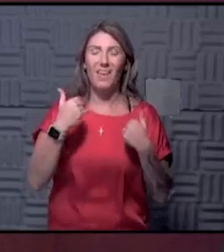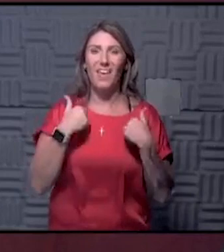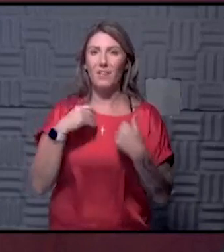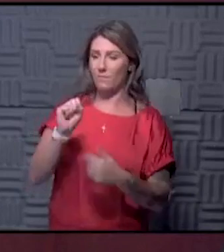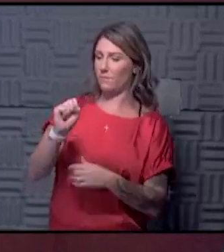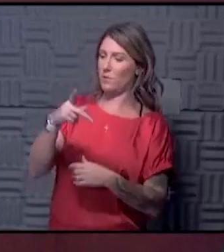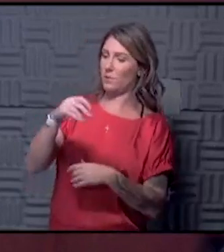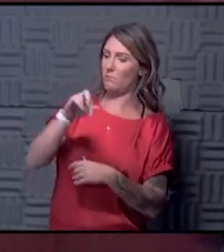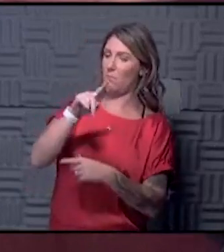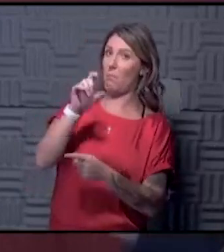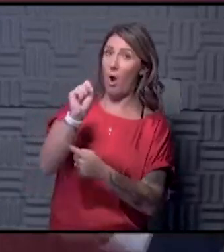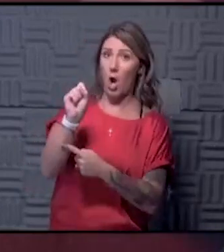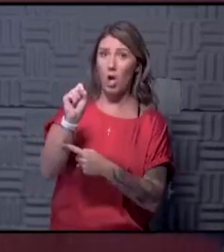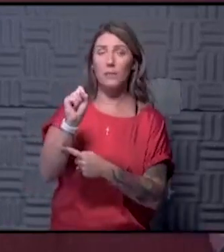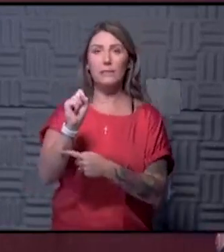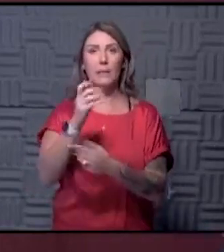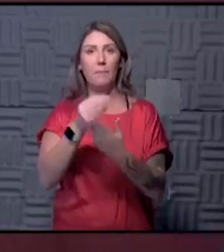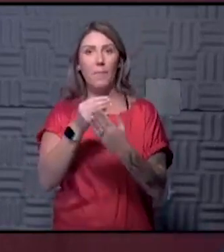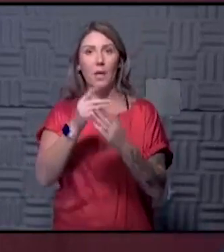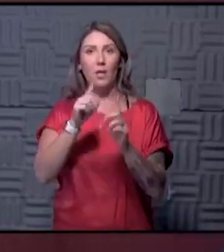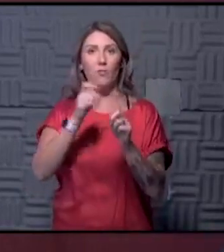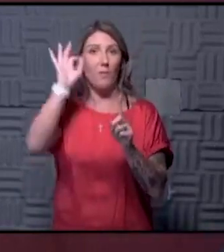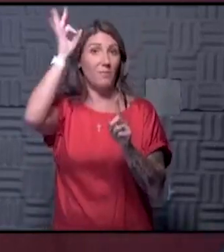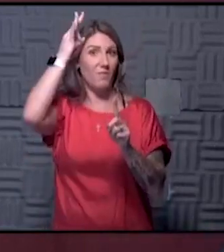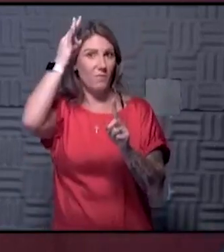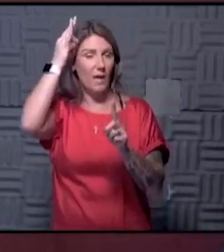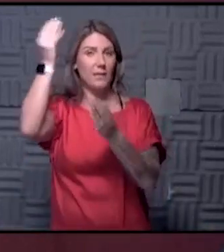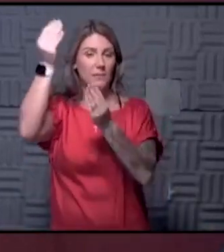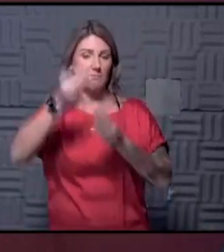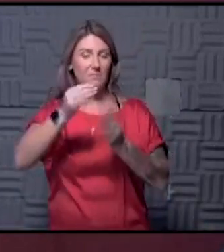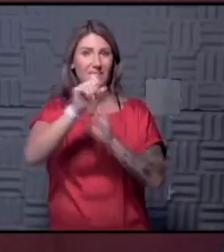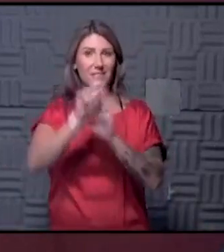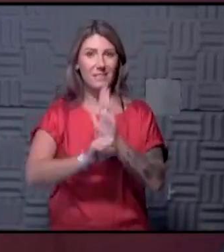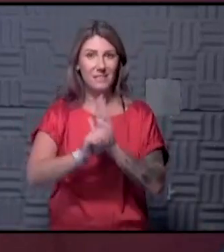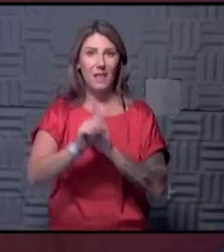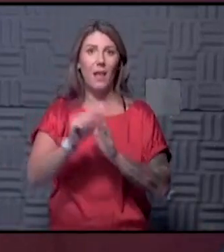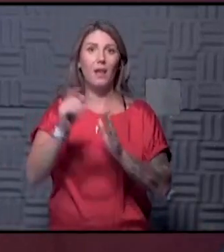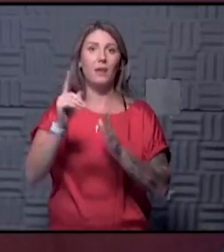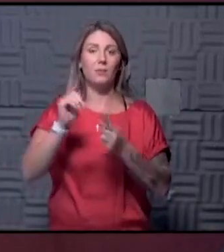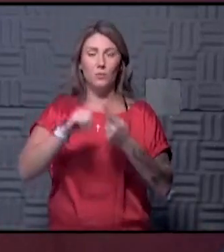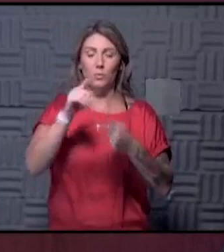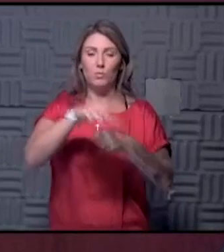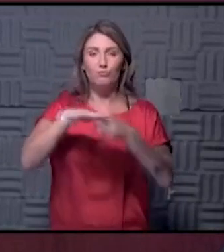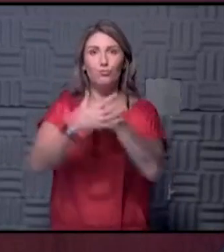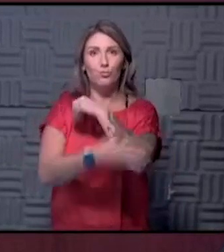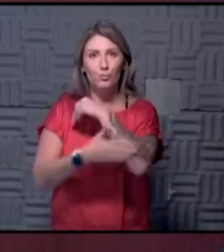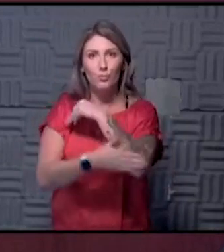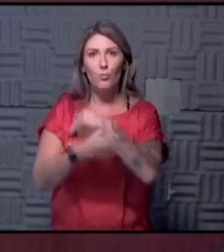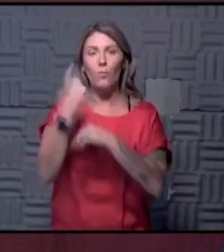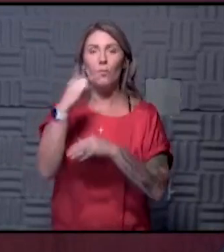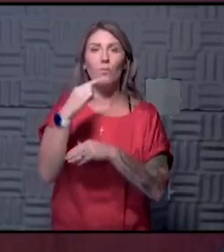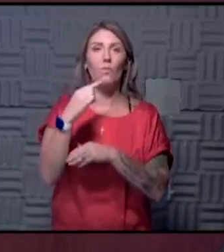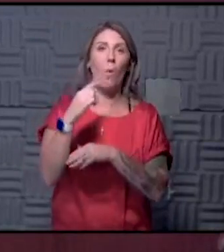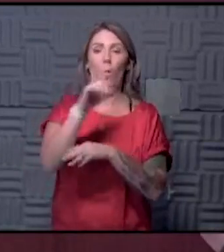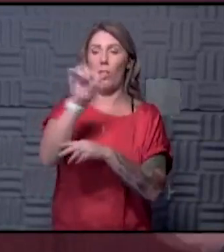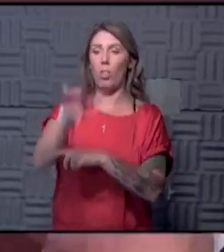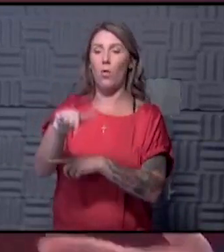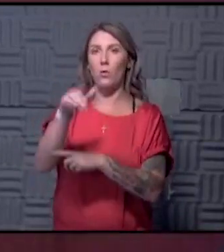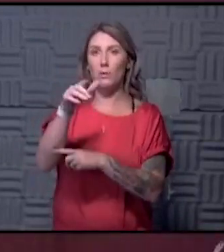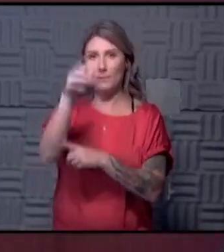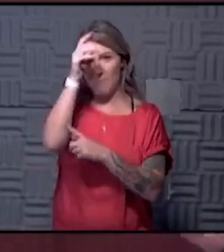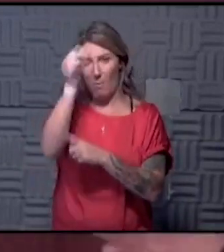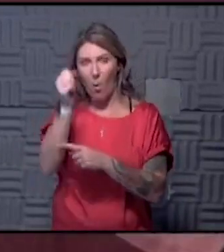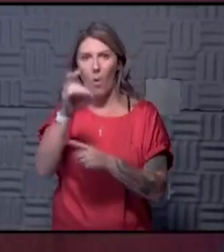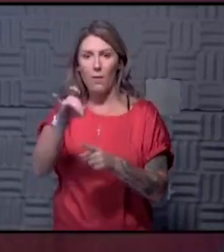money from the feds to the state to Douglas County to work with Lawrence Memorial to really convert that